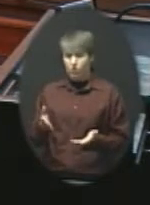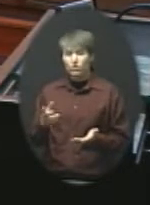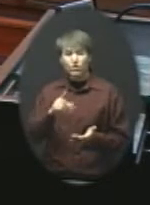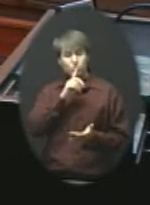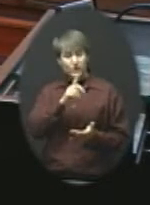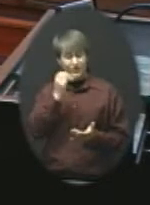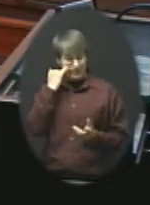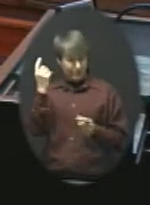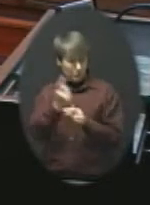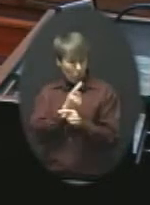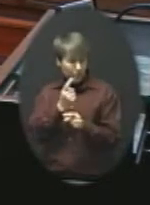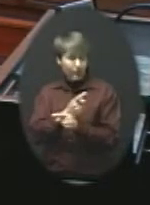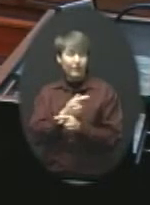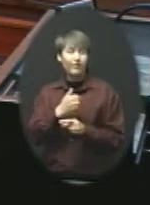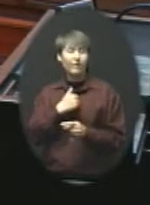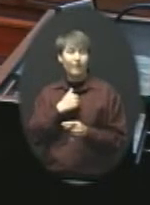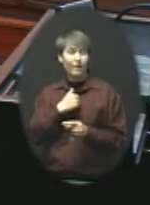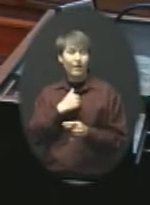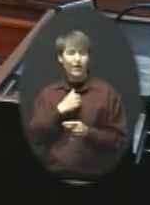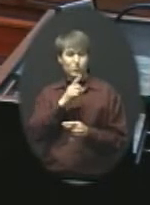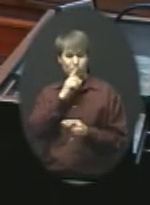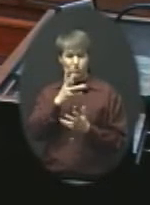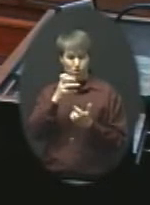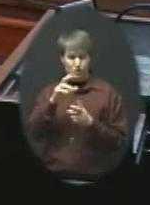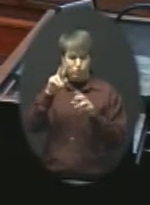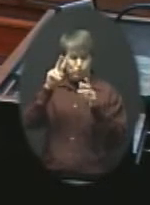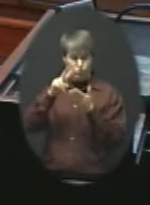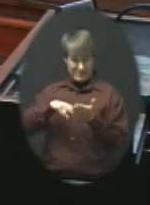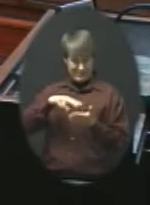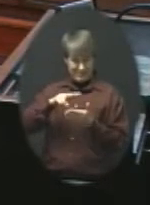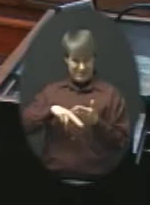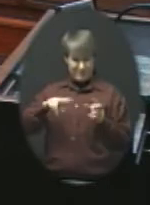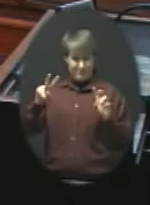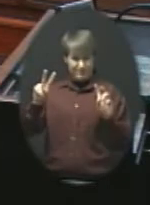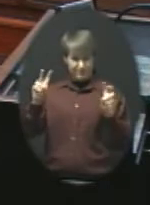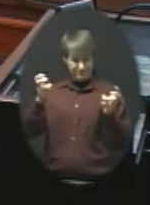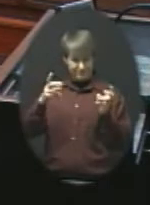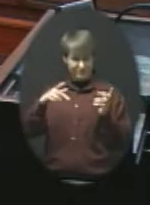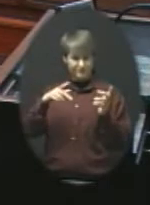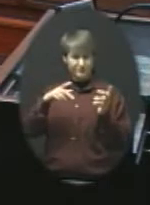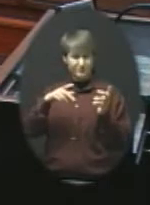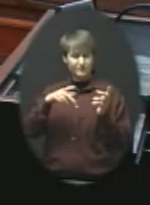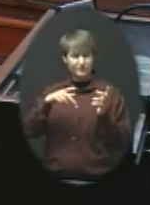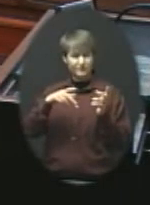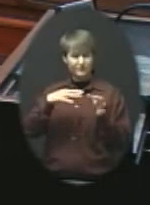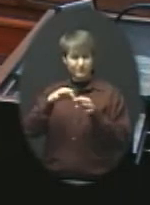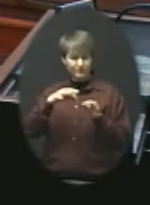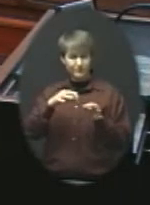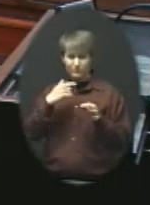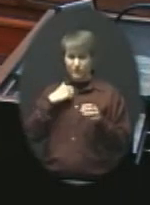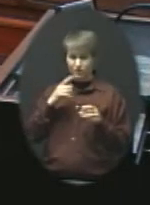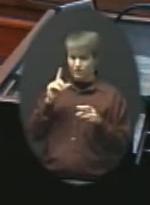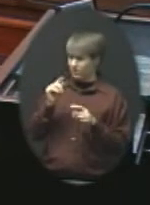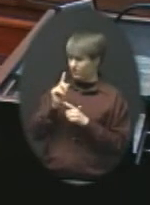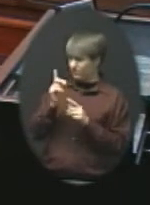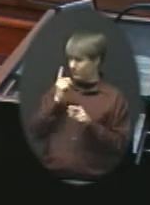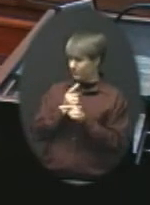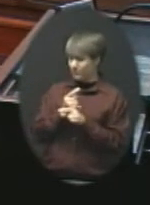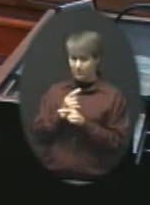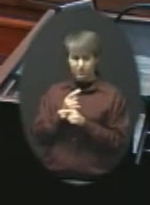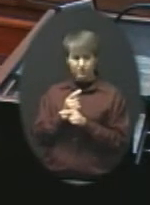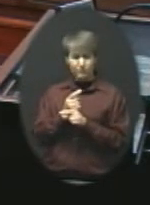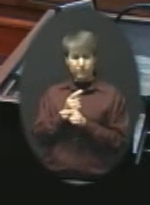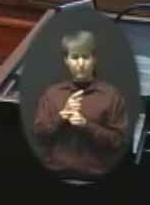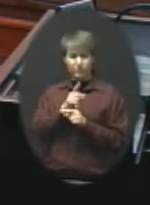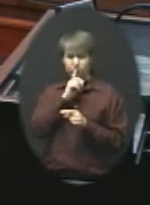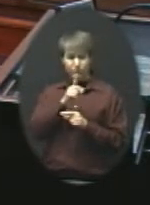if it's appropriate, I would like to be able to read the resolution just so the public again has opportunity. We got 20 minutes, right? Mm-hmm. It